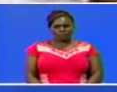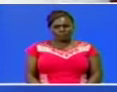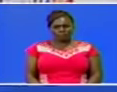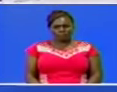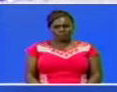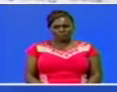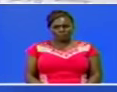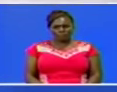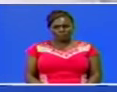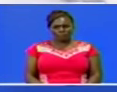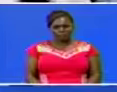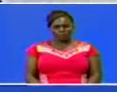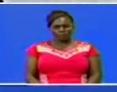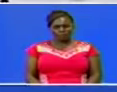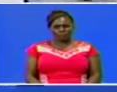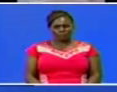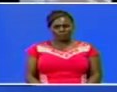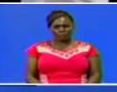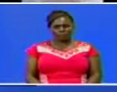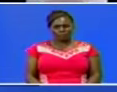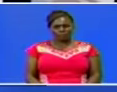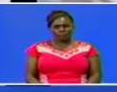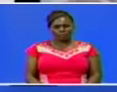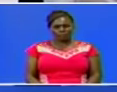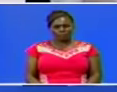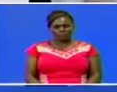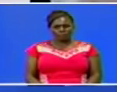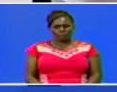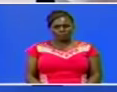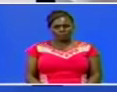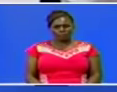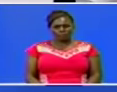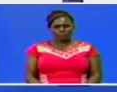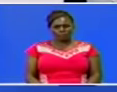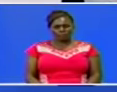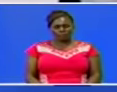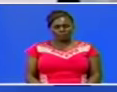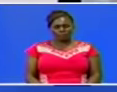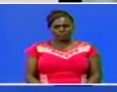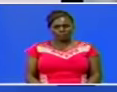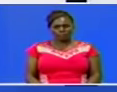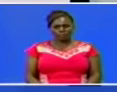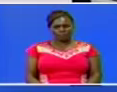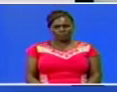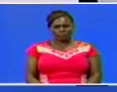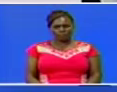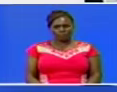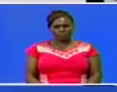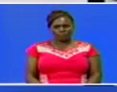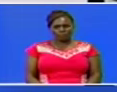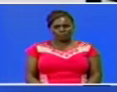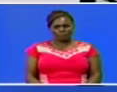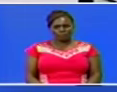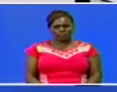No, it's okay. It's okay. And you can see the BTL and the Faulu